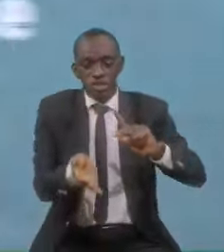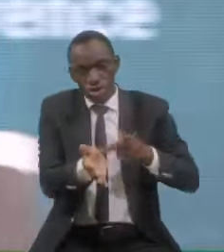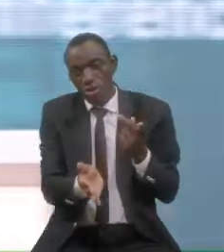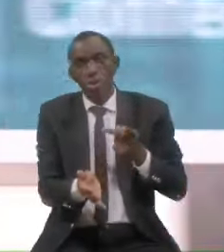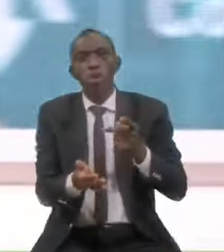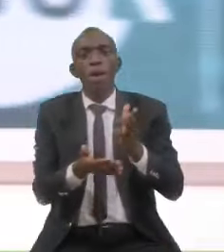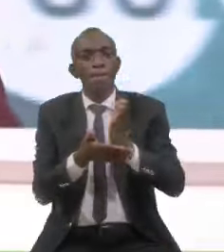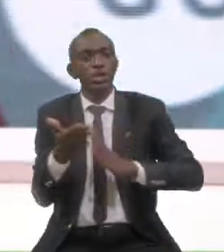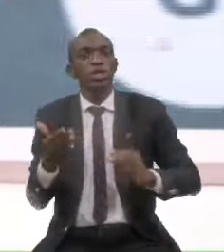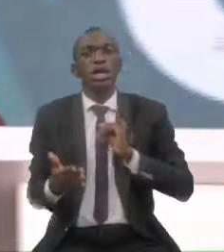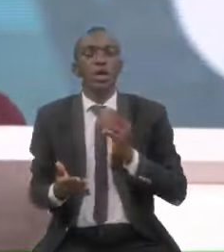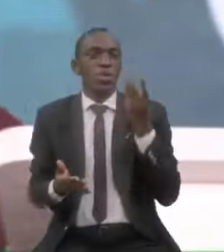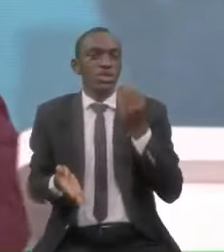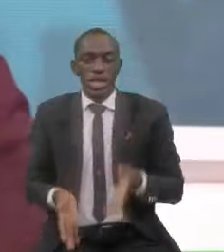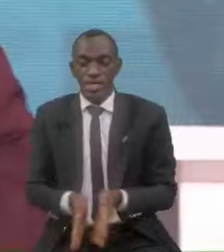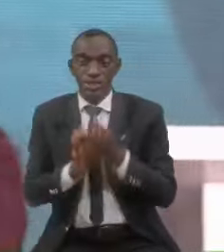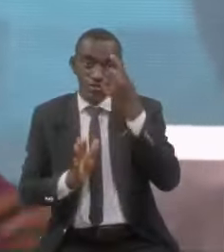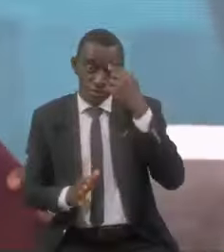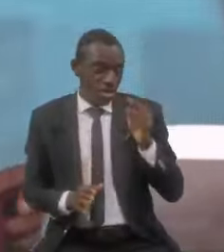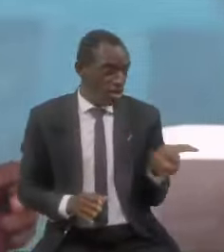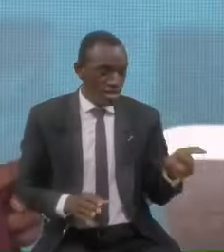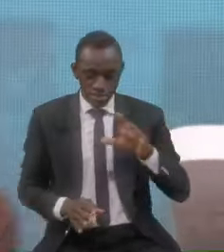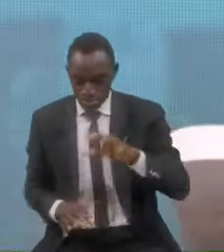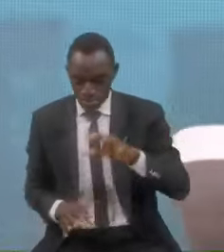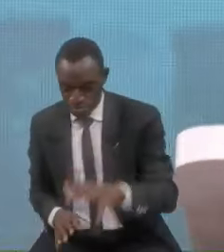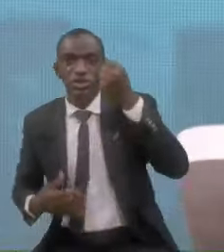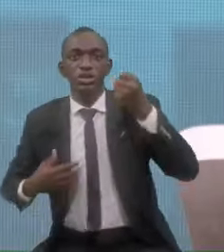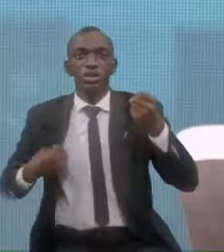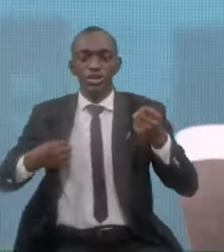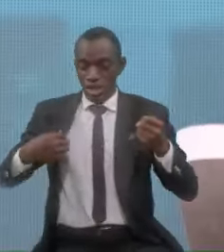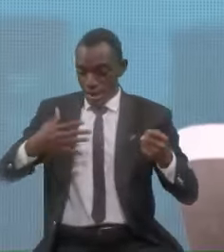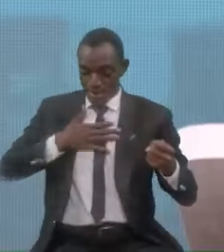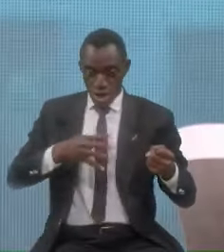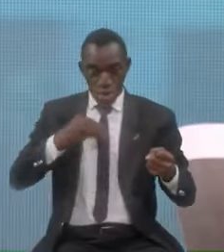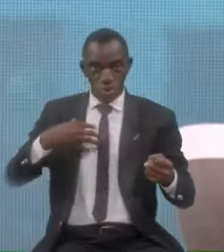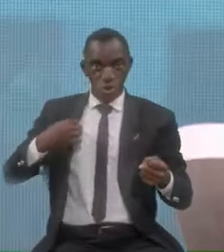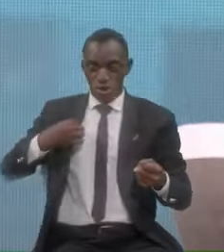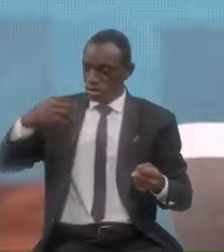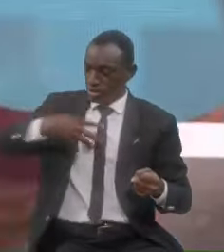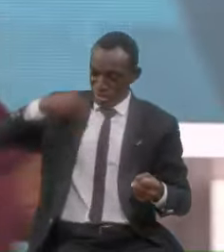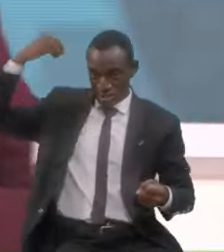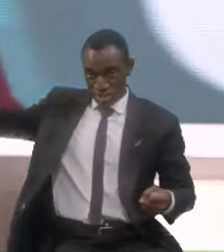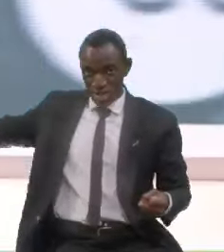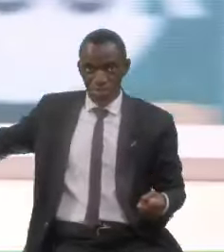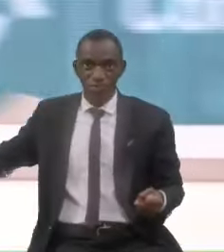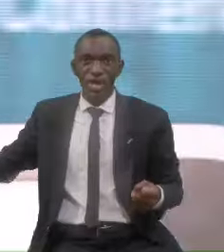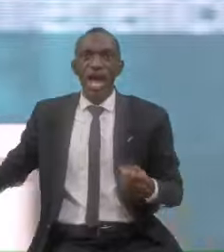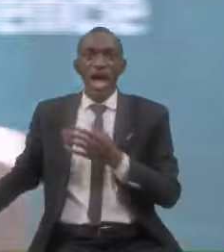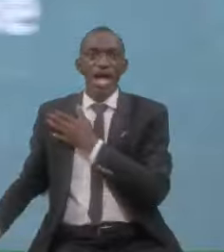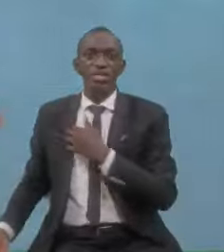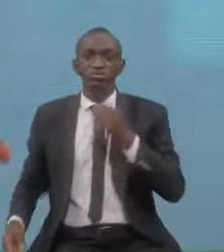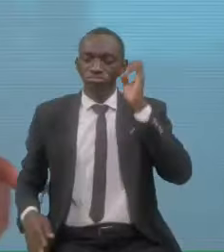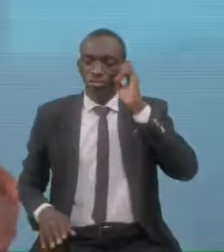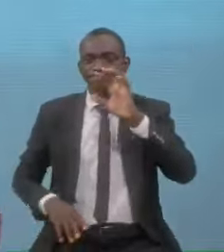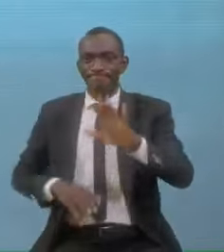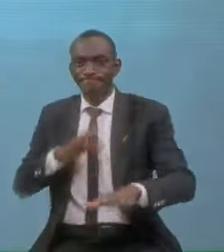He picked it up. He removed his own garment, the garment of weakness. And then he got to Jordan.